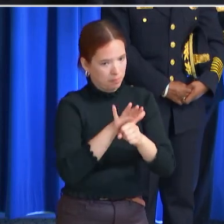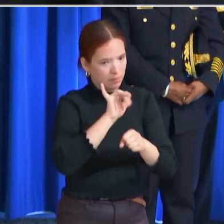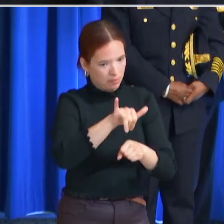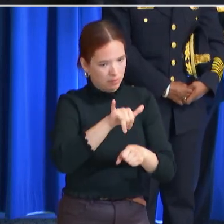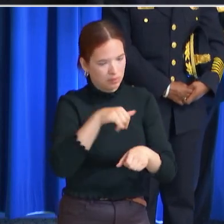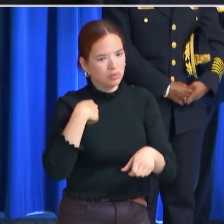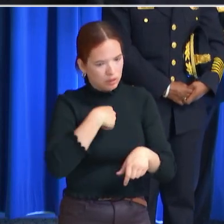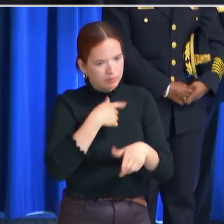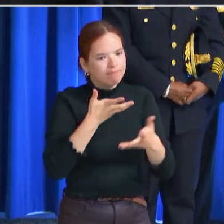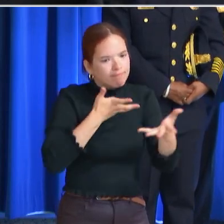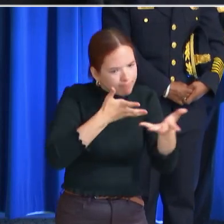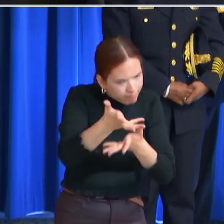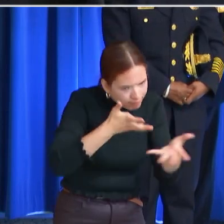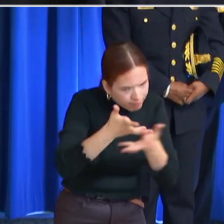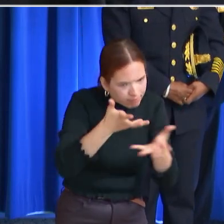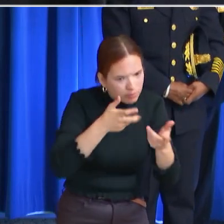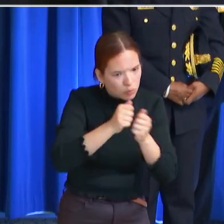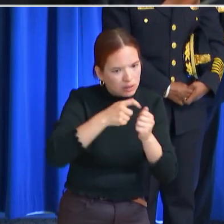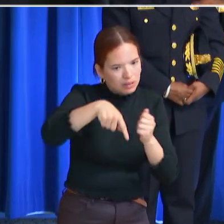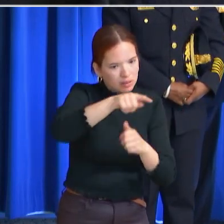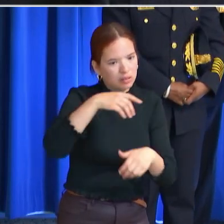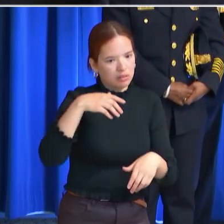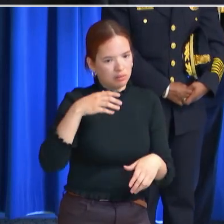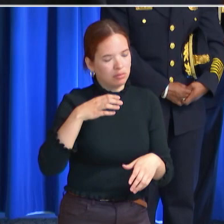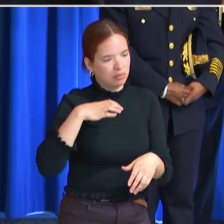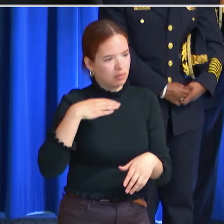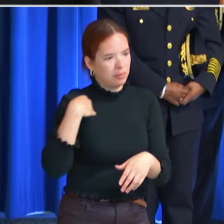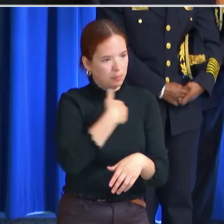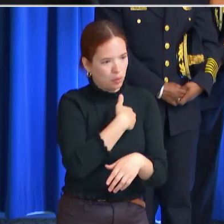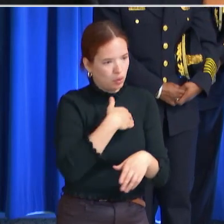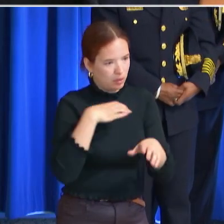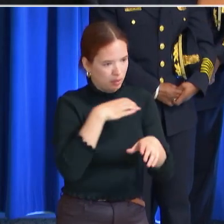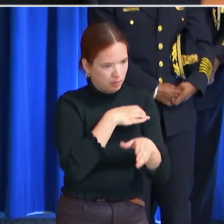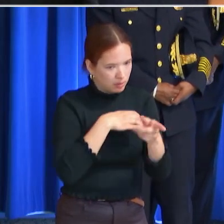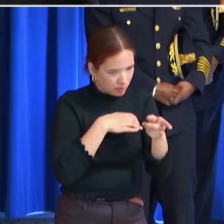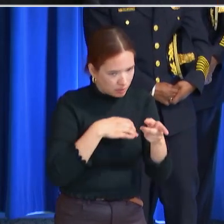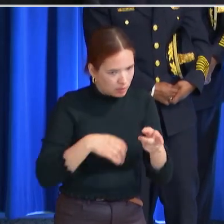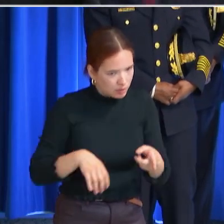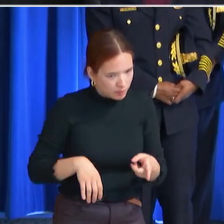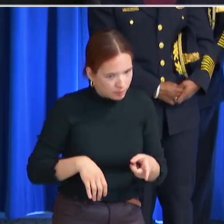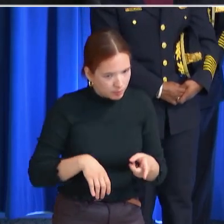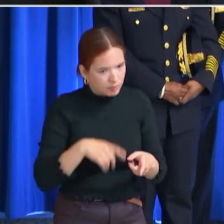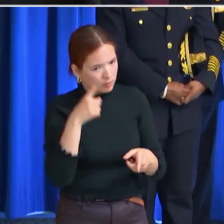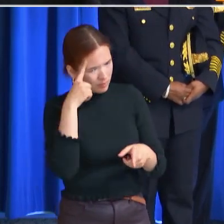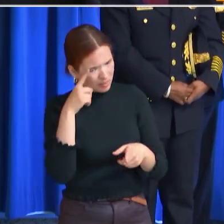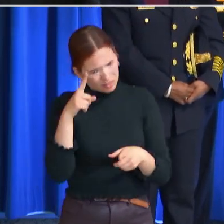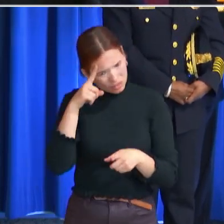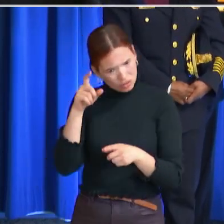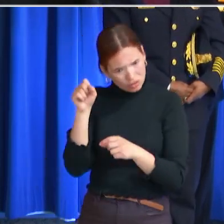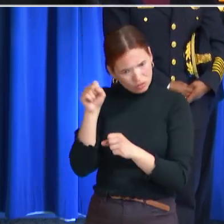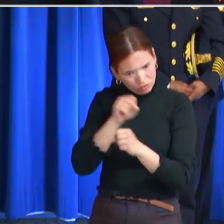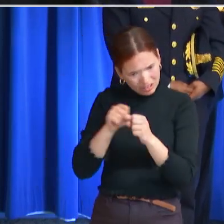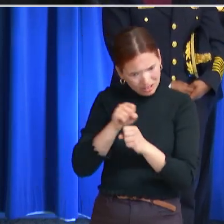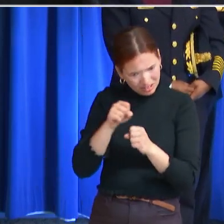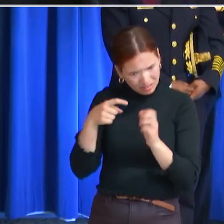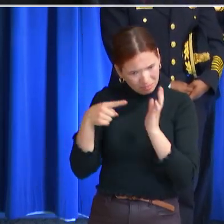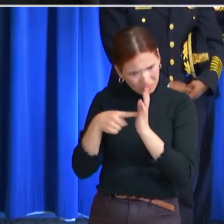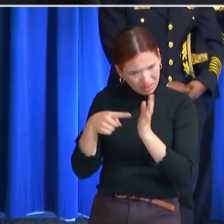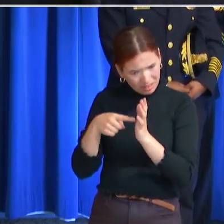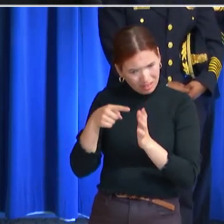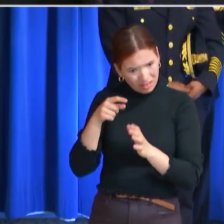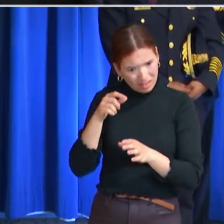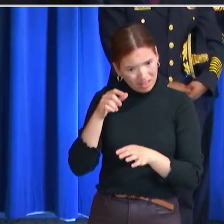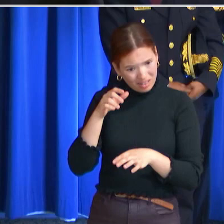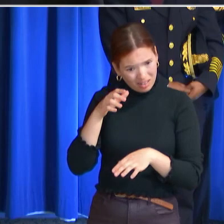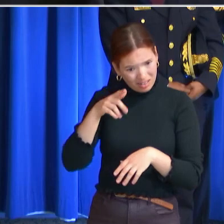communities that we serve. Chief, the new strategy sounds a bit like the old model of neighborhood policing that folks have